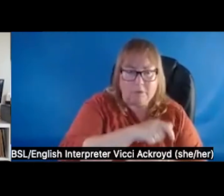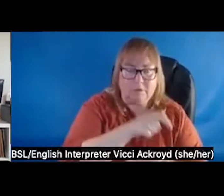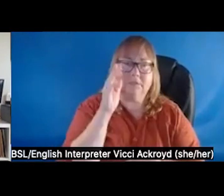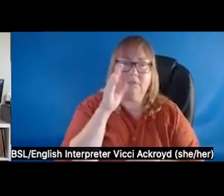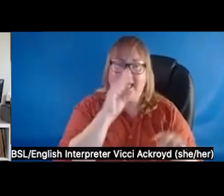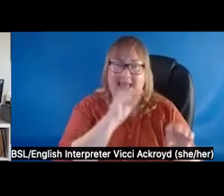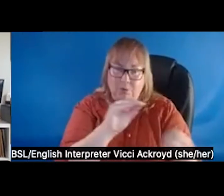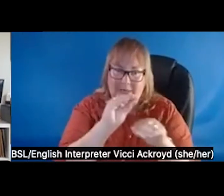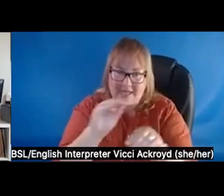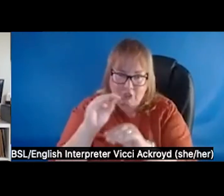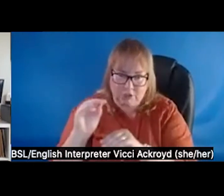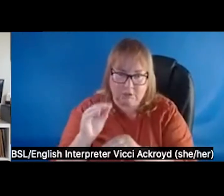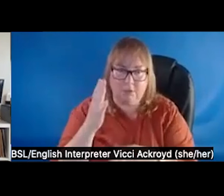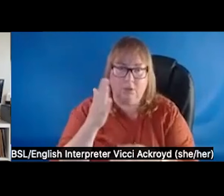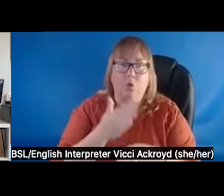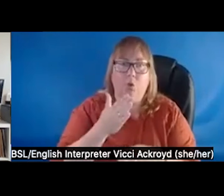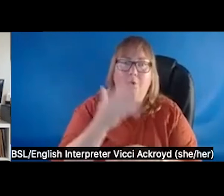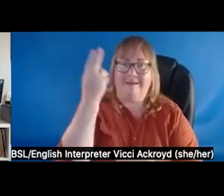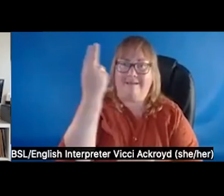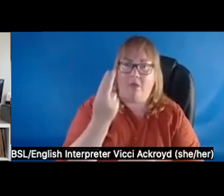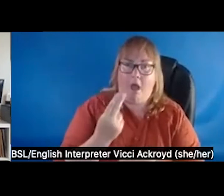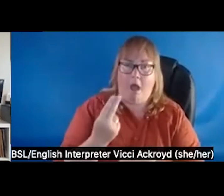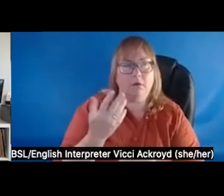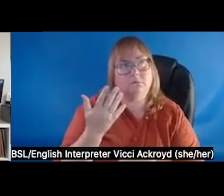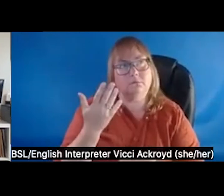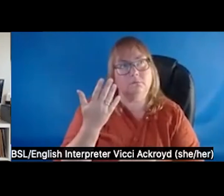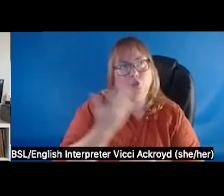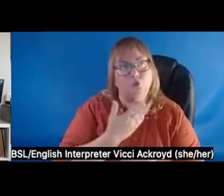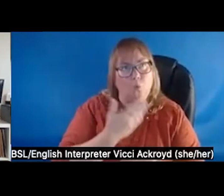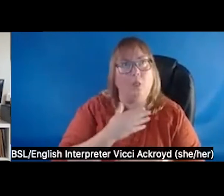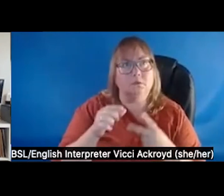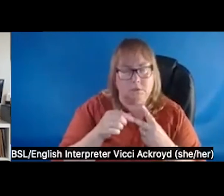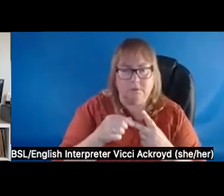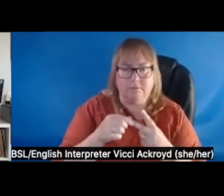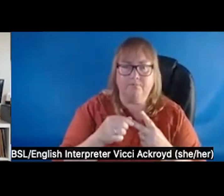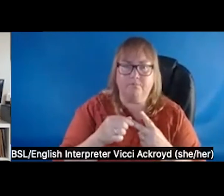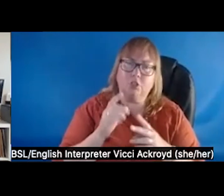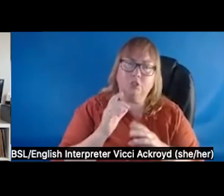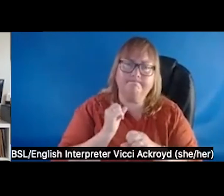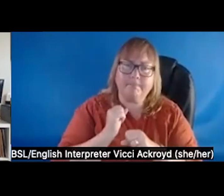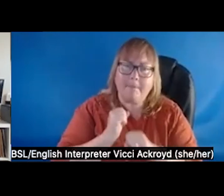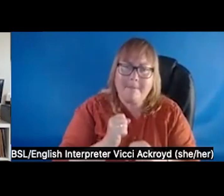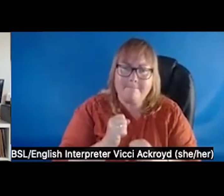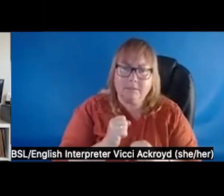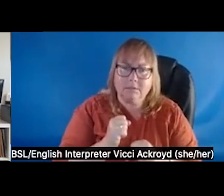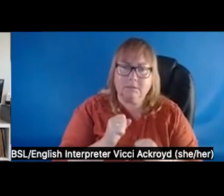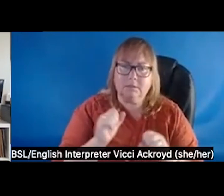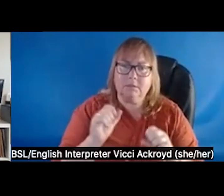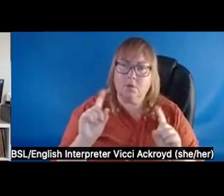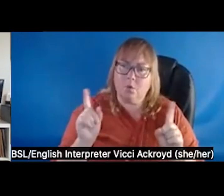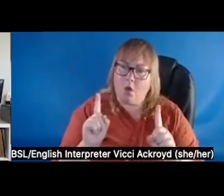working in sort of art schools that are committed to a more equitable